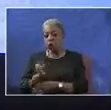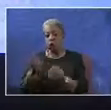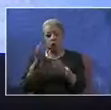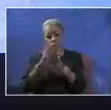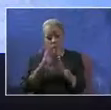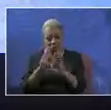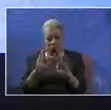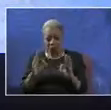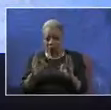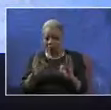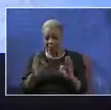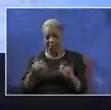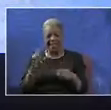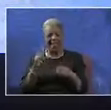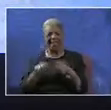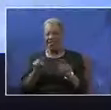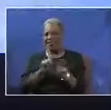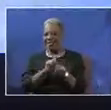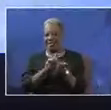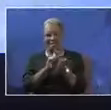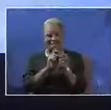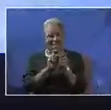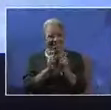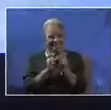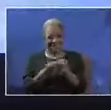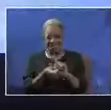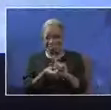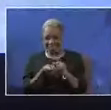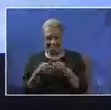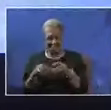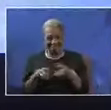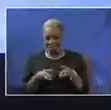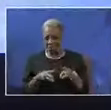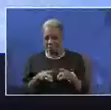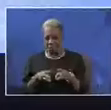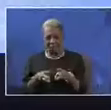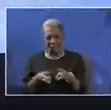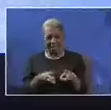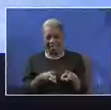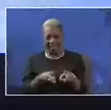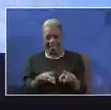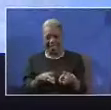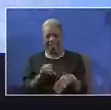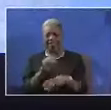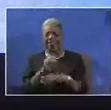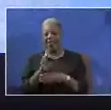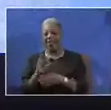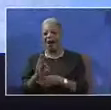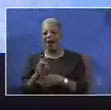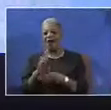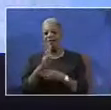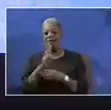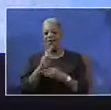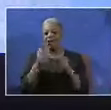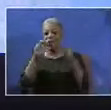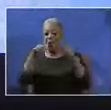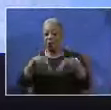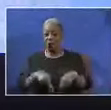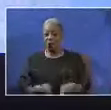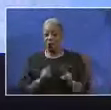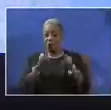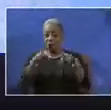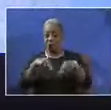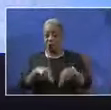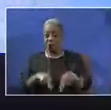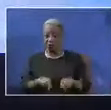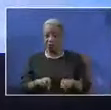cannot change the course and the direction of the river. Which is to say, while they're swimming, they may